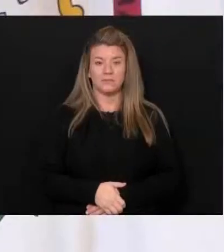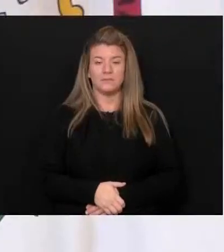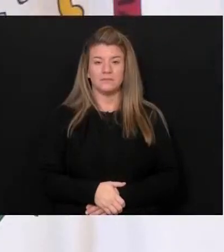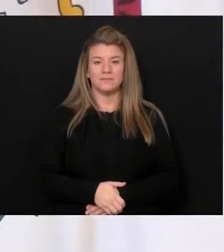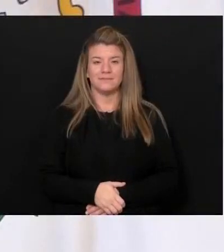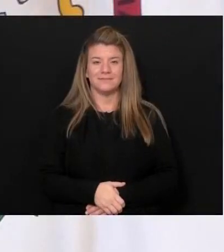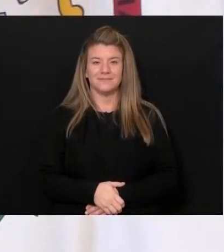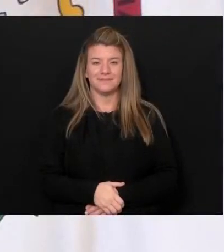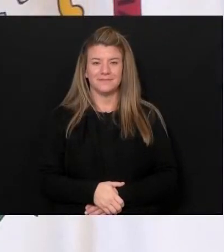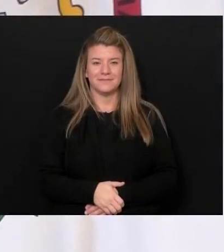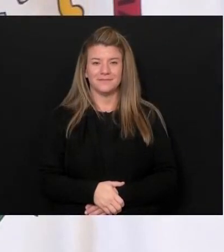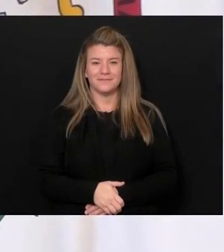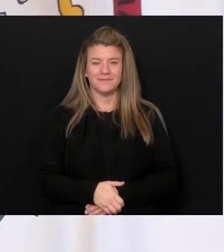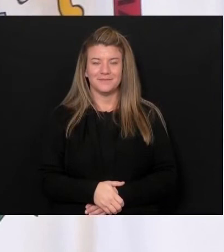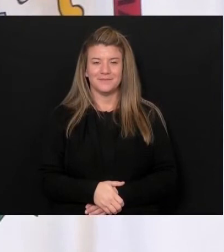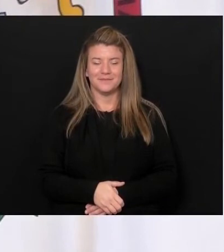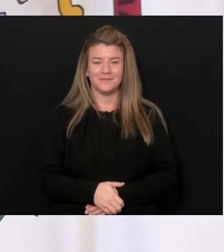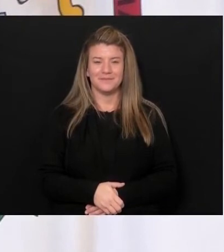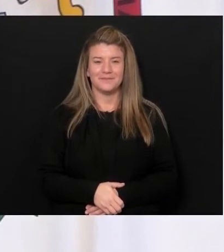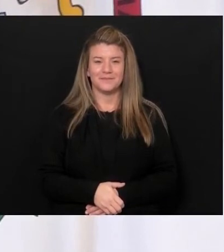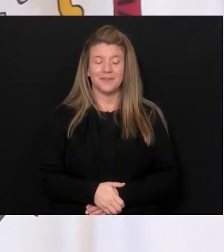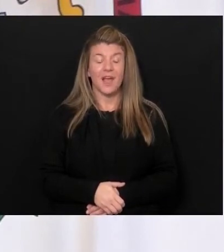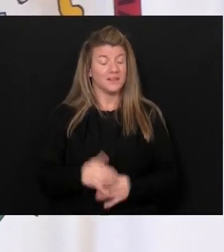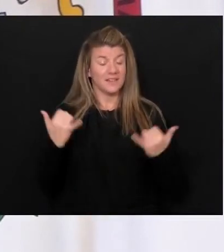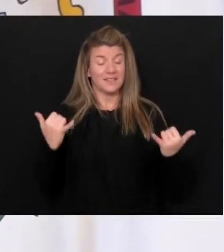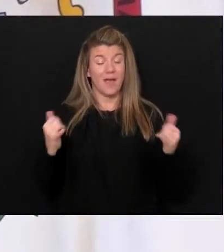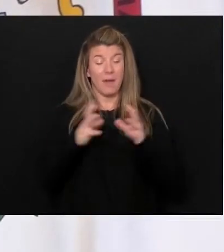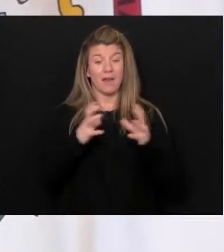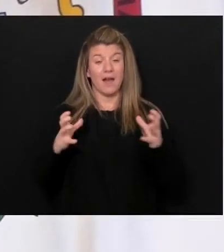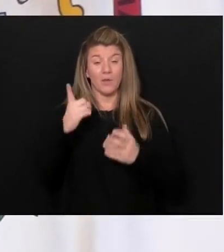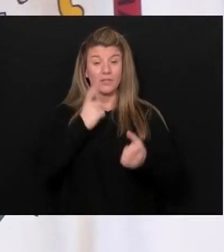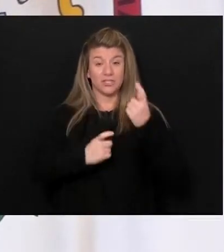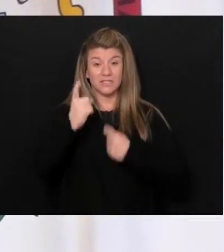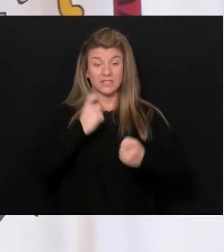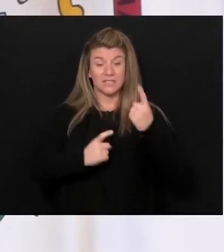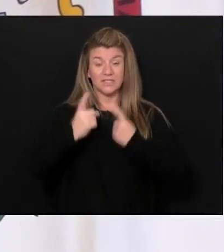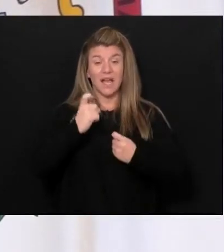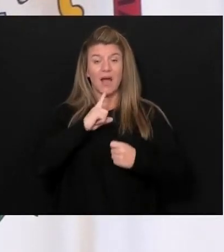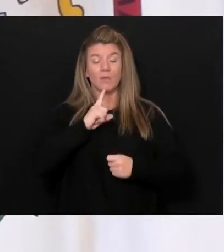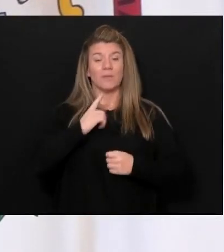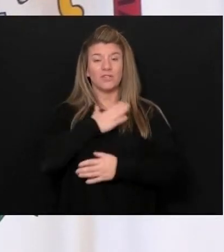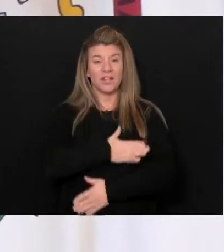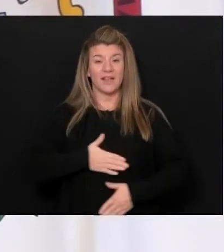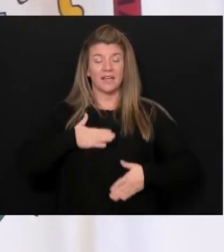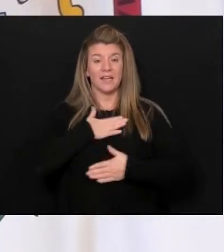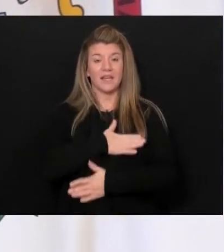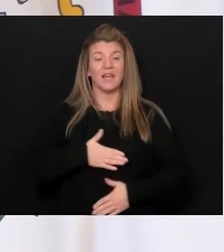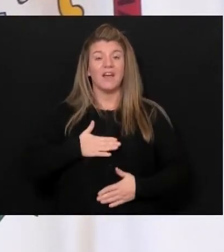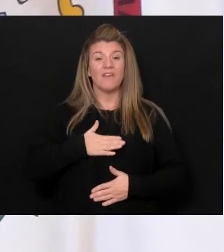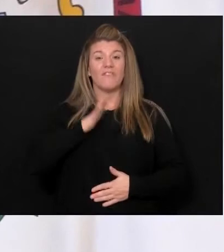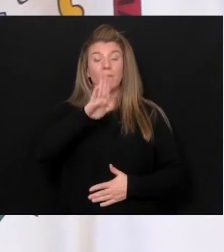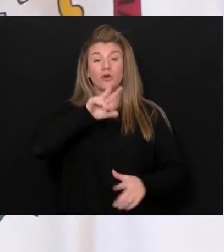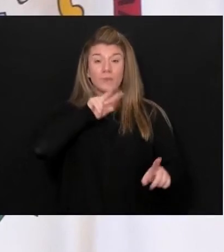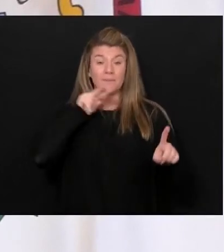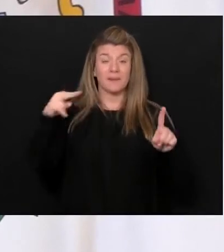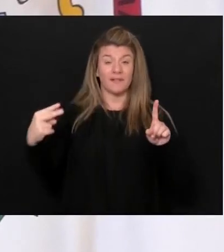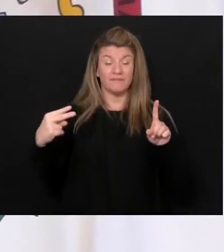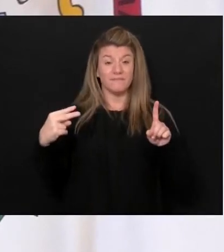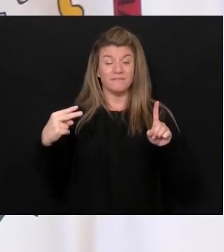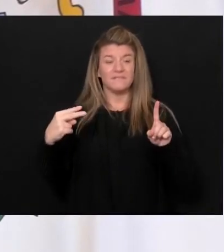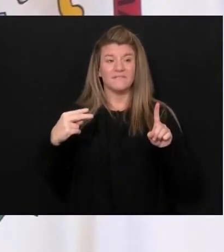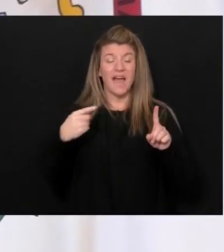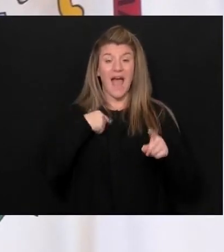Okay, a lot of good questions, and I appreciate that. And you know, from the standpoint, again, you